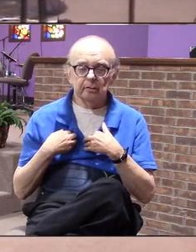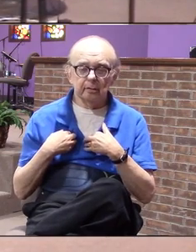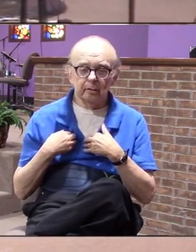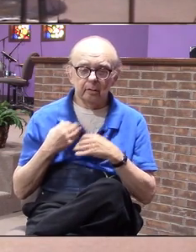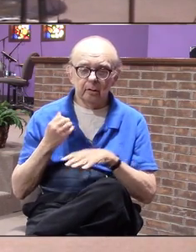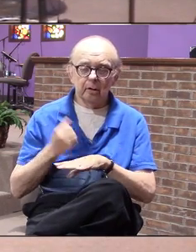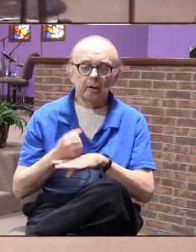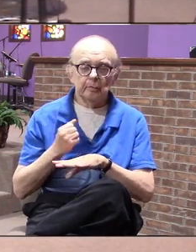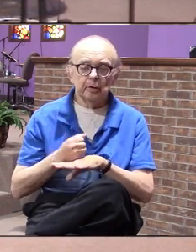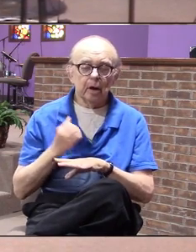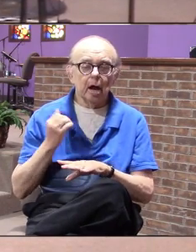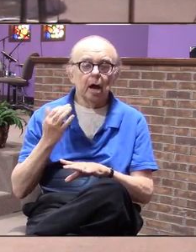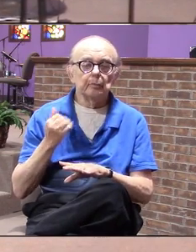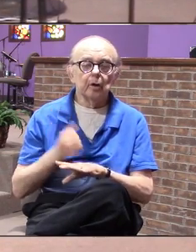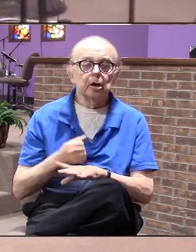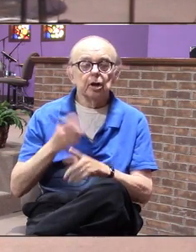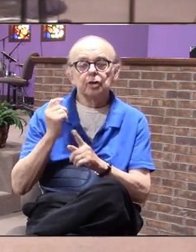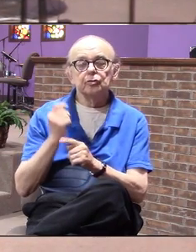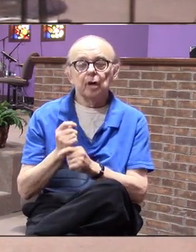built upon trust.